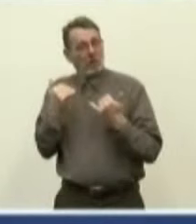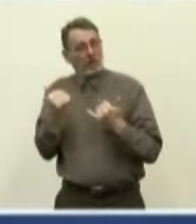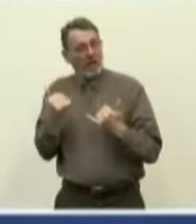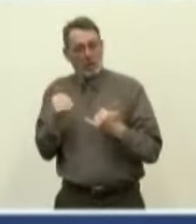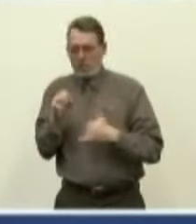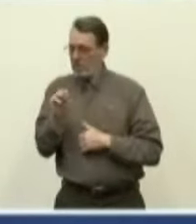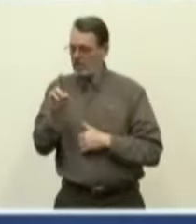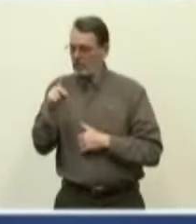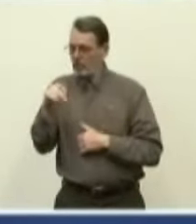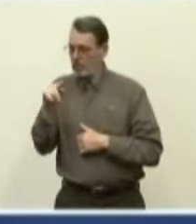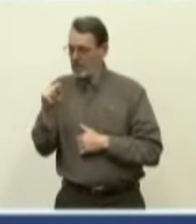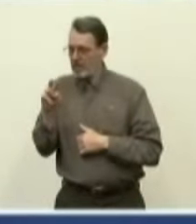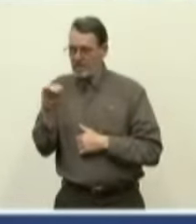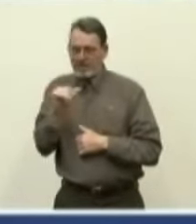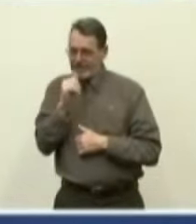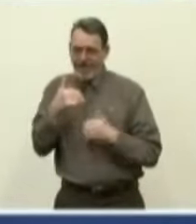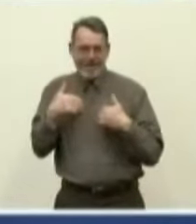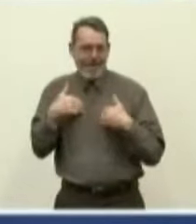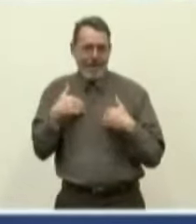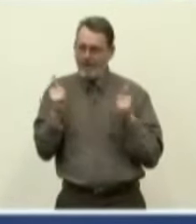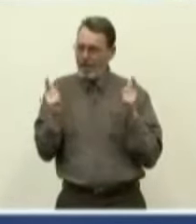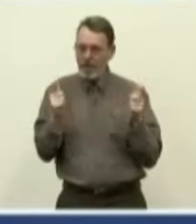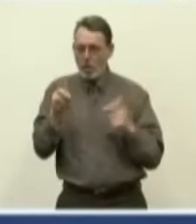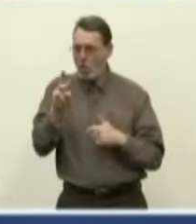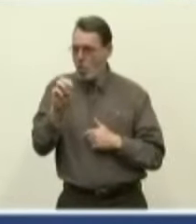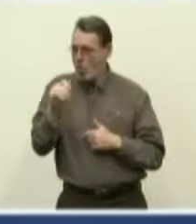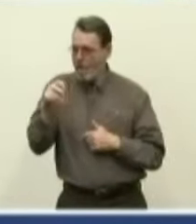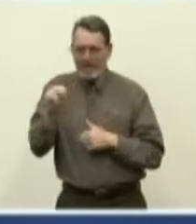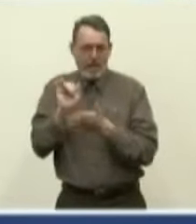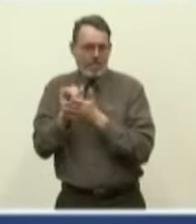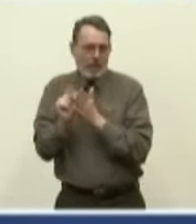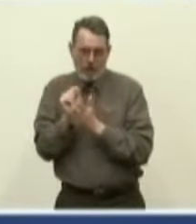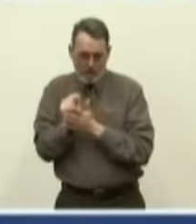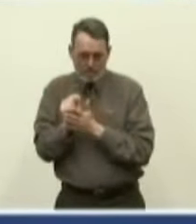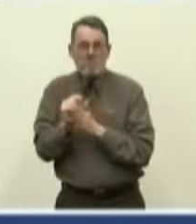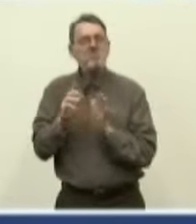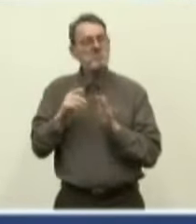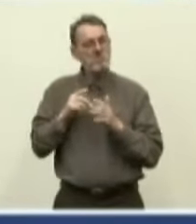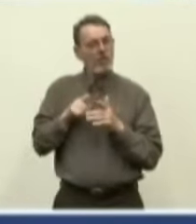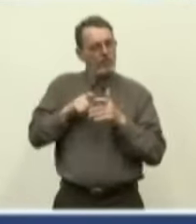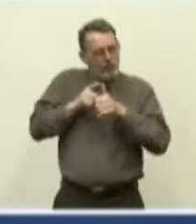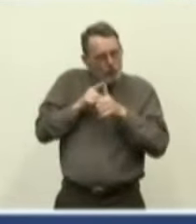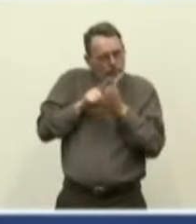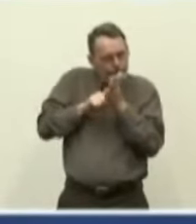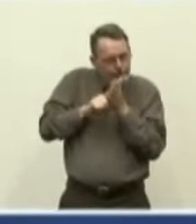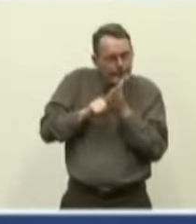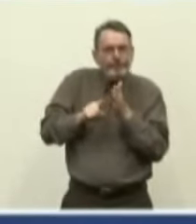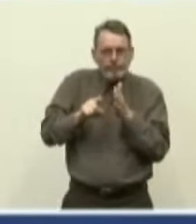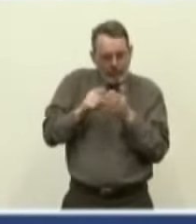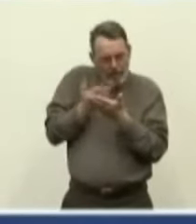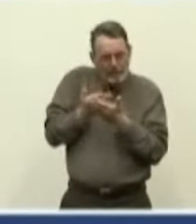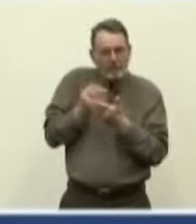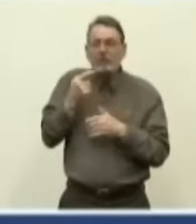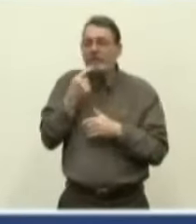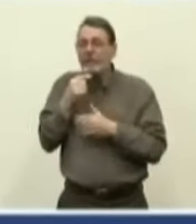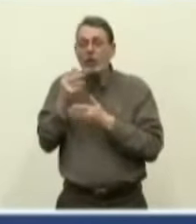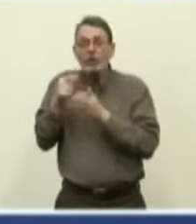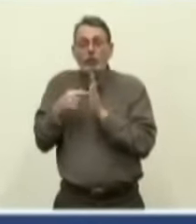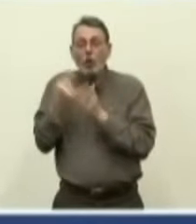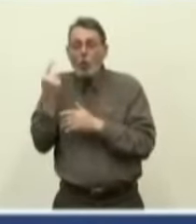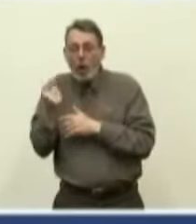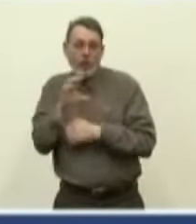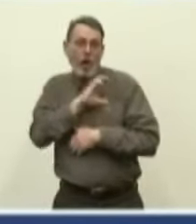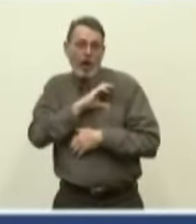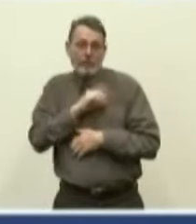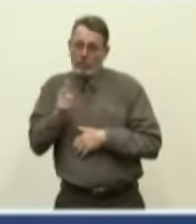in possession of a weapon at the time of the incident. Preliminary evidence indicates that one officer fired one round